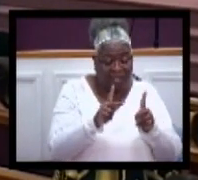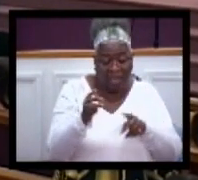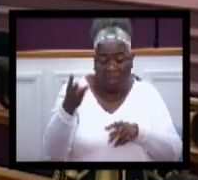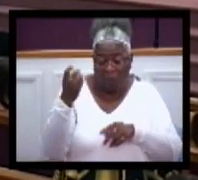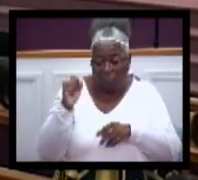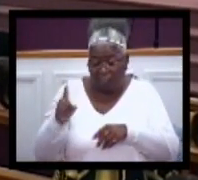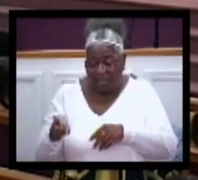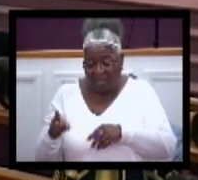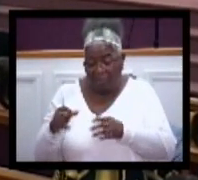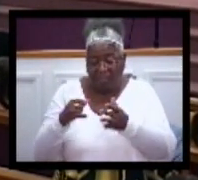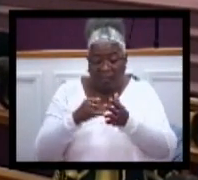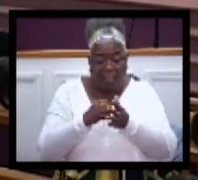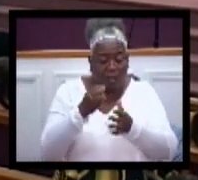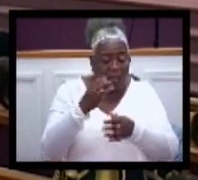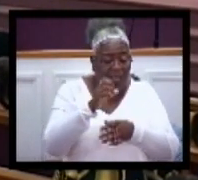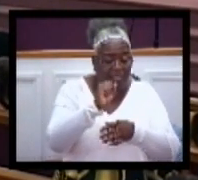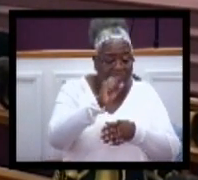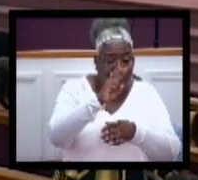were Zipporah.